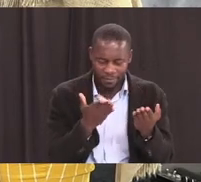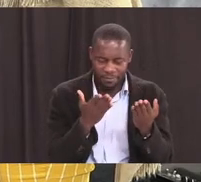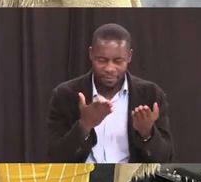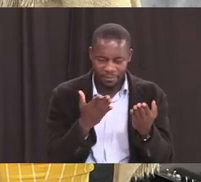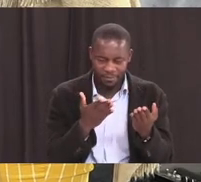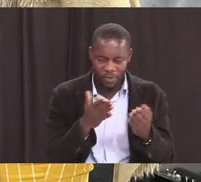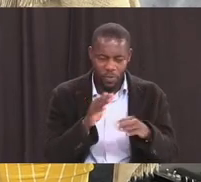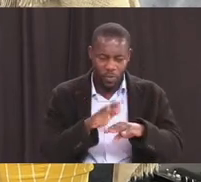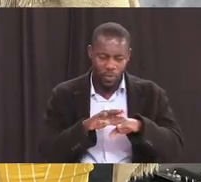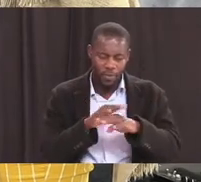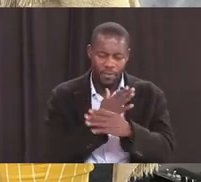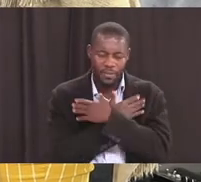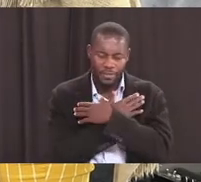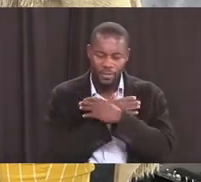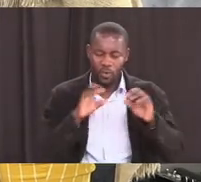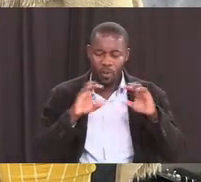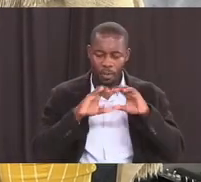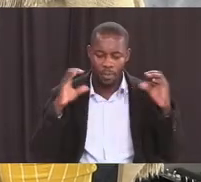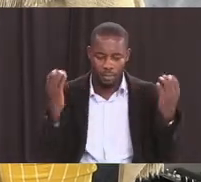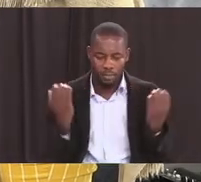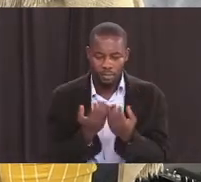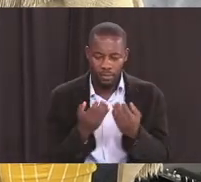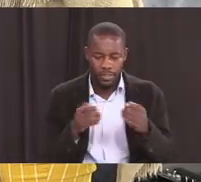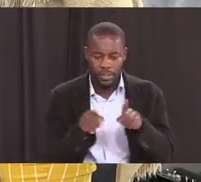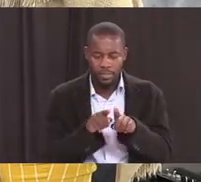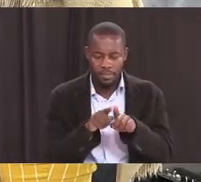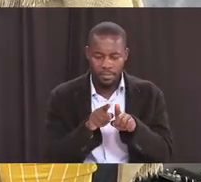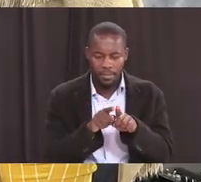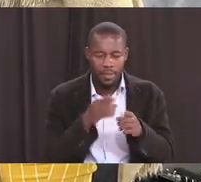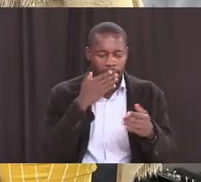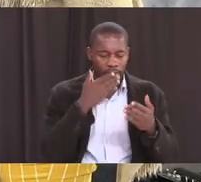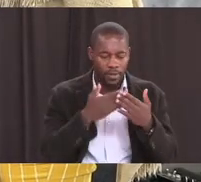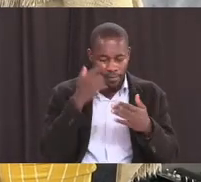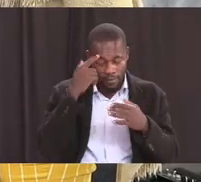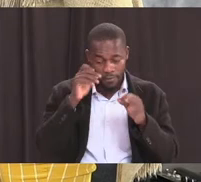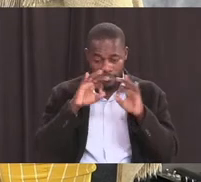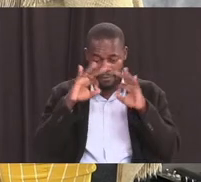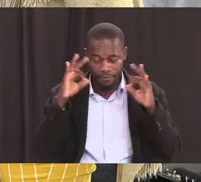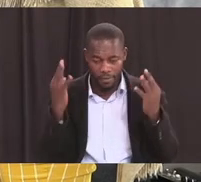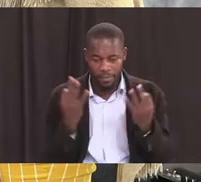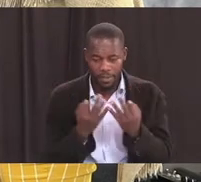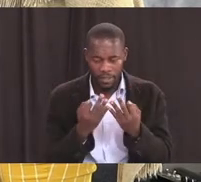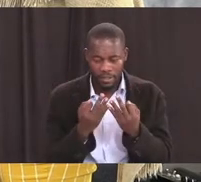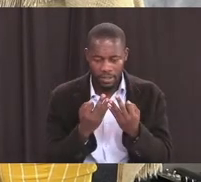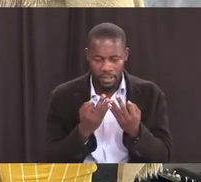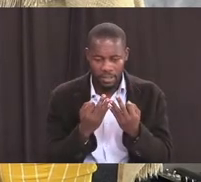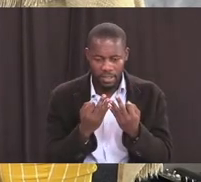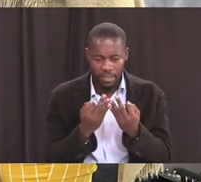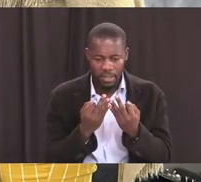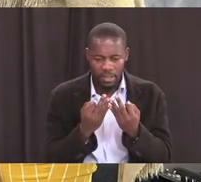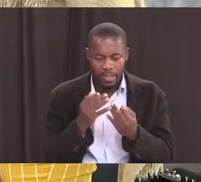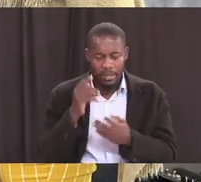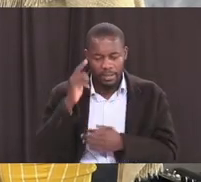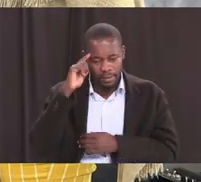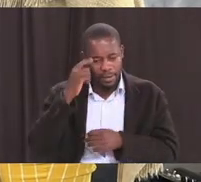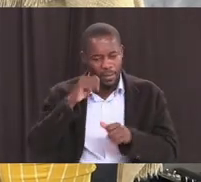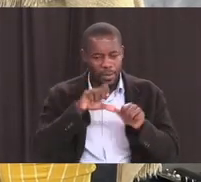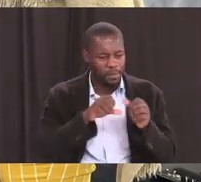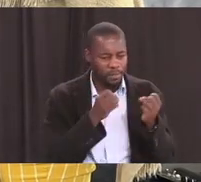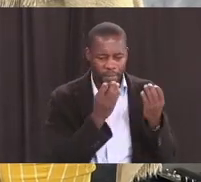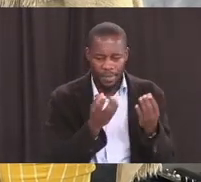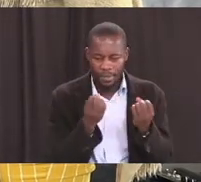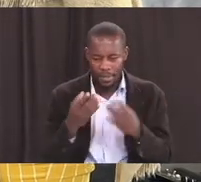and grow and just for their whole family. Lord, we just think of young men that you have called